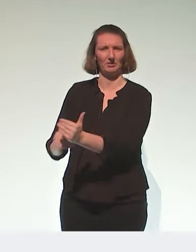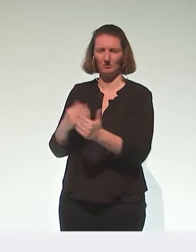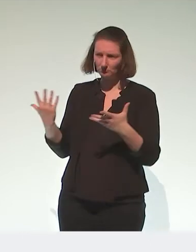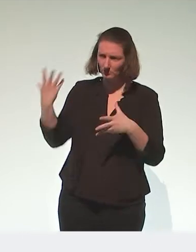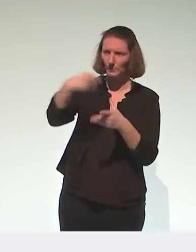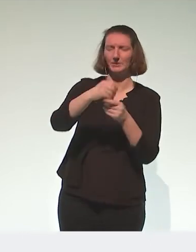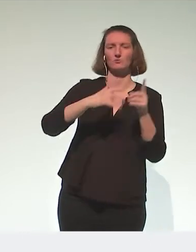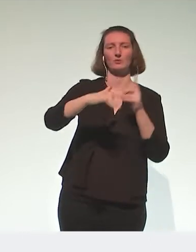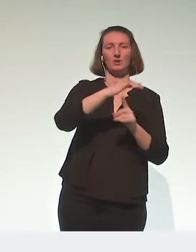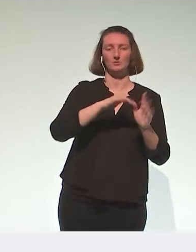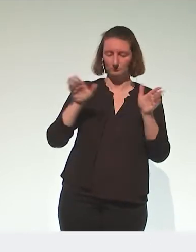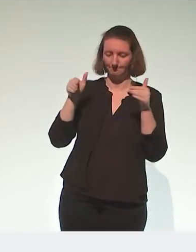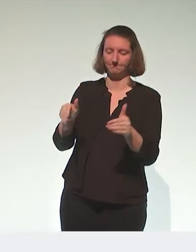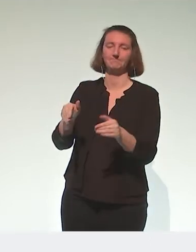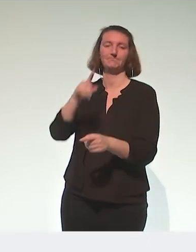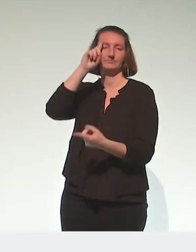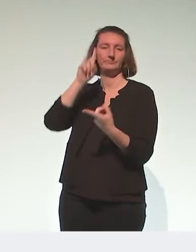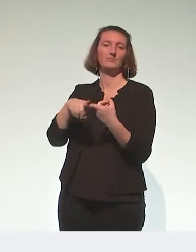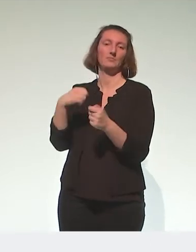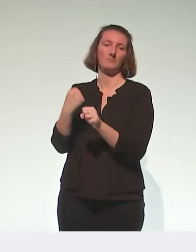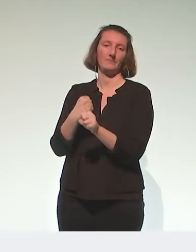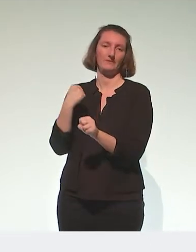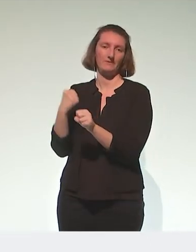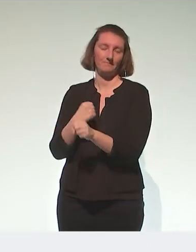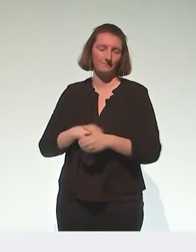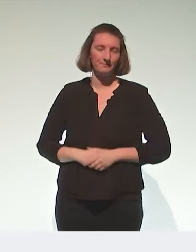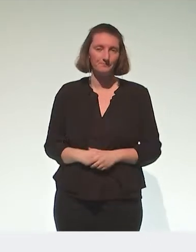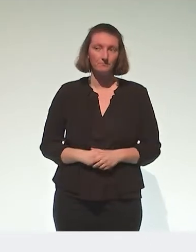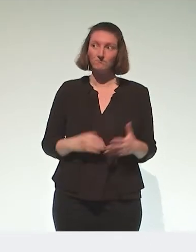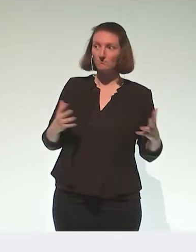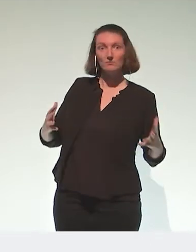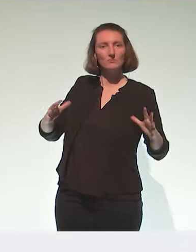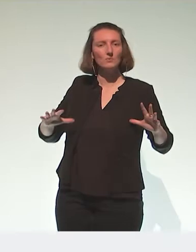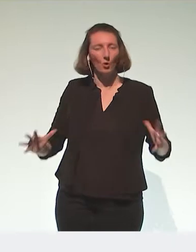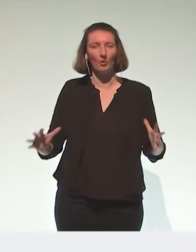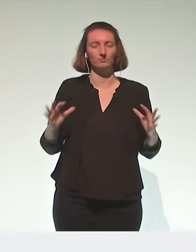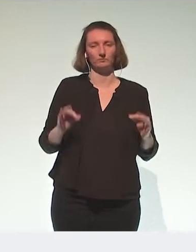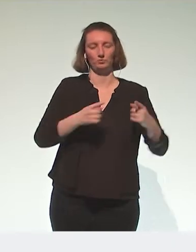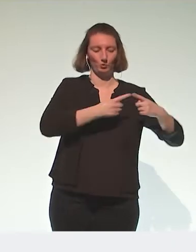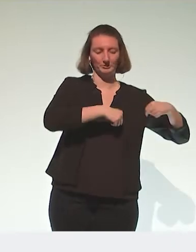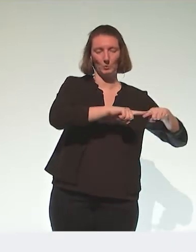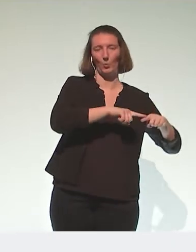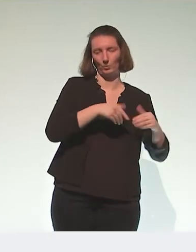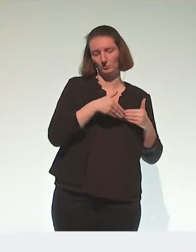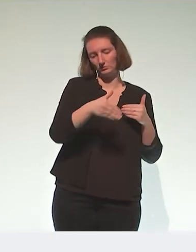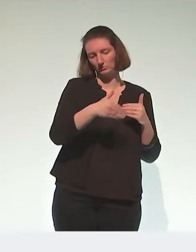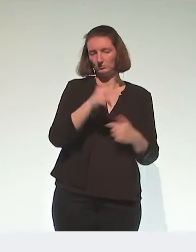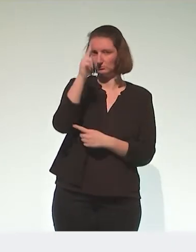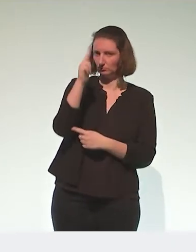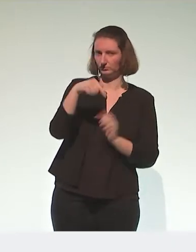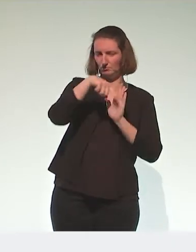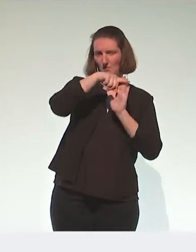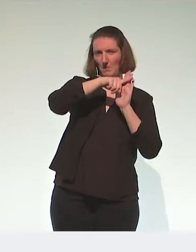with disabilities across society, and particularly on the jobs market. To that end, the